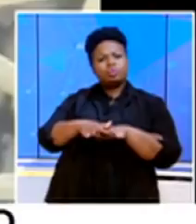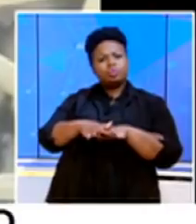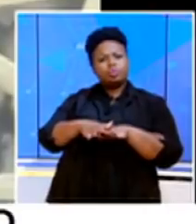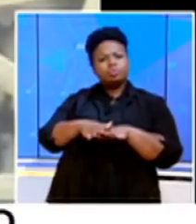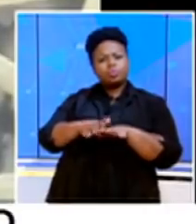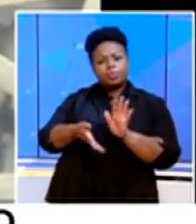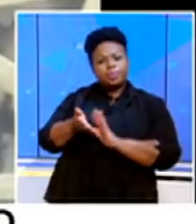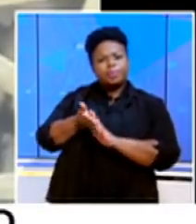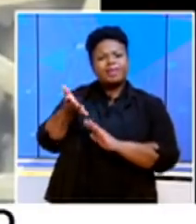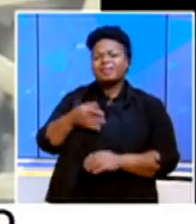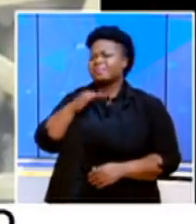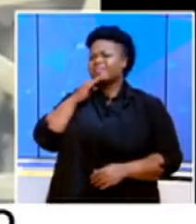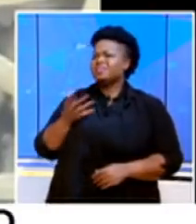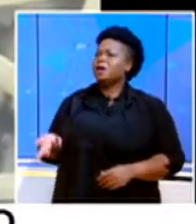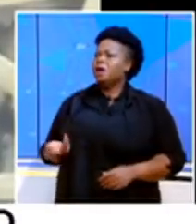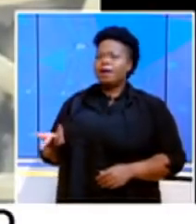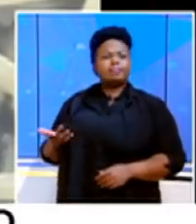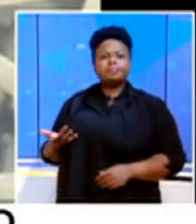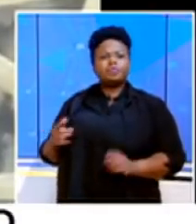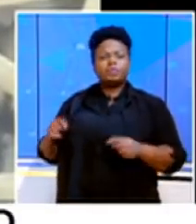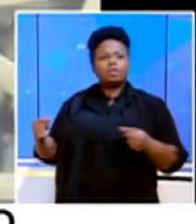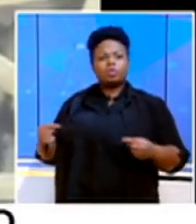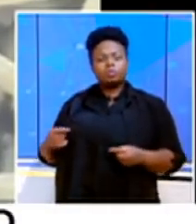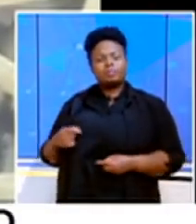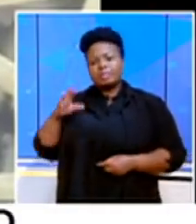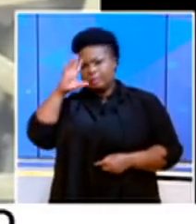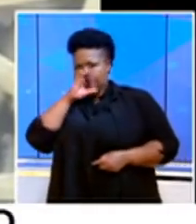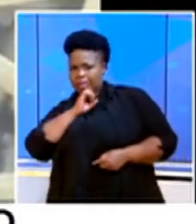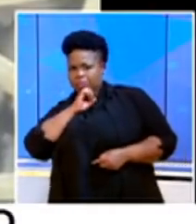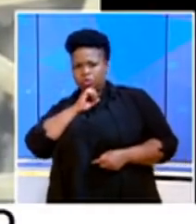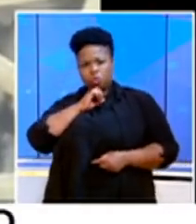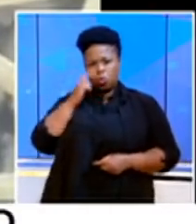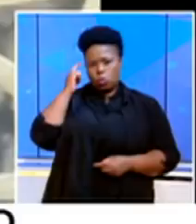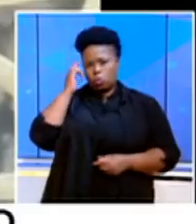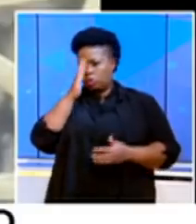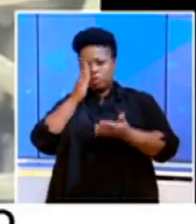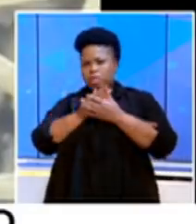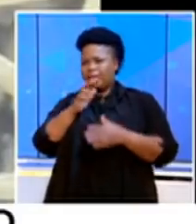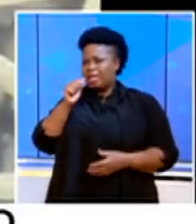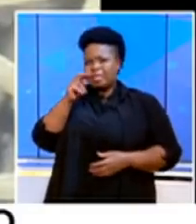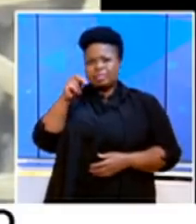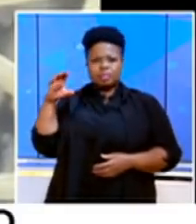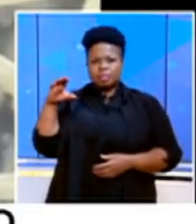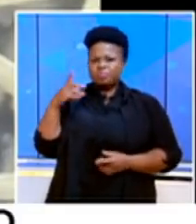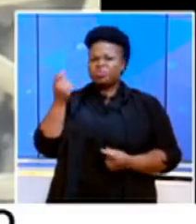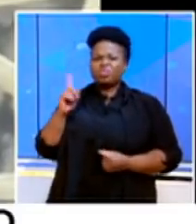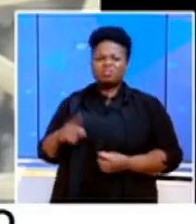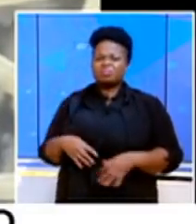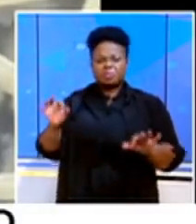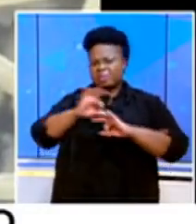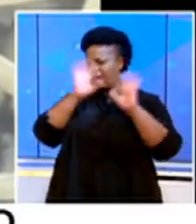fruition, there must not be any doubt or suspicion of what the African National Congress is